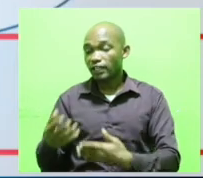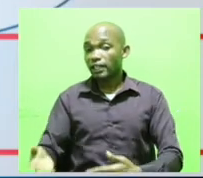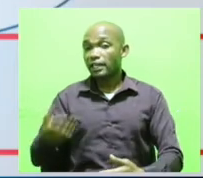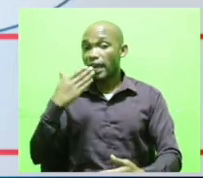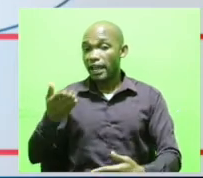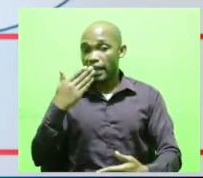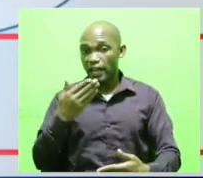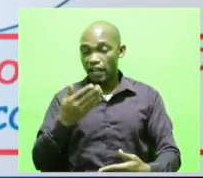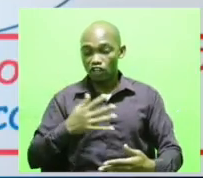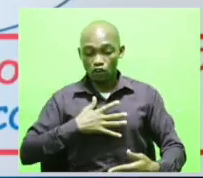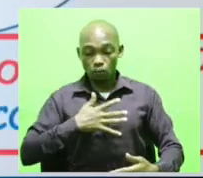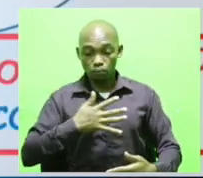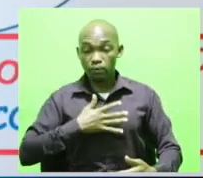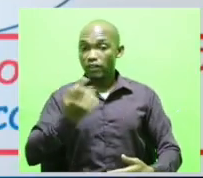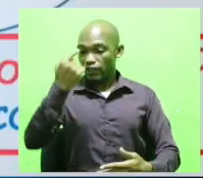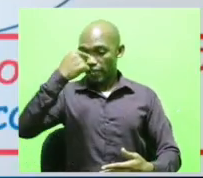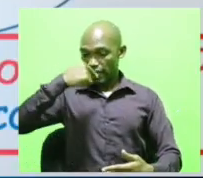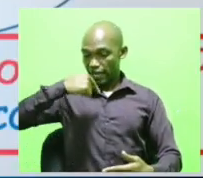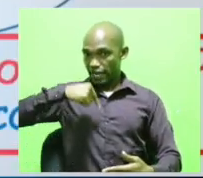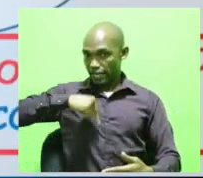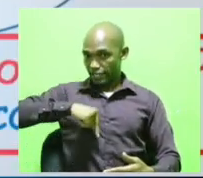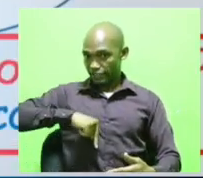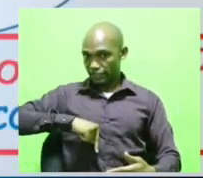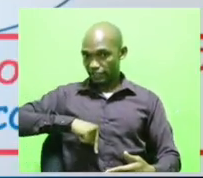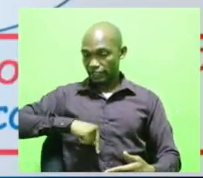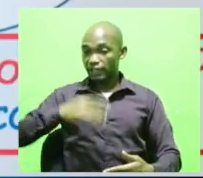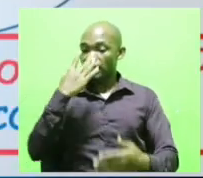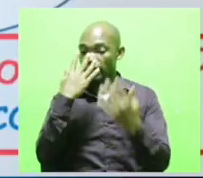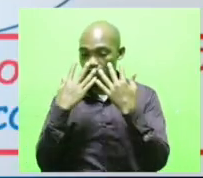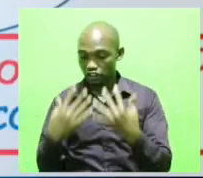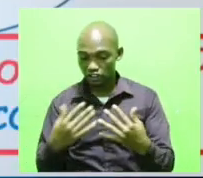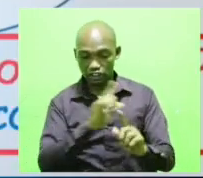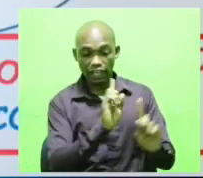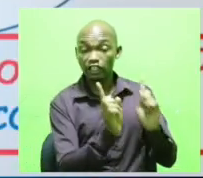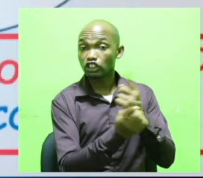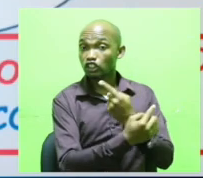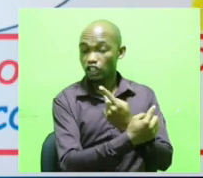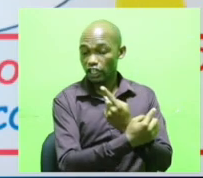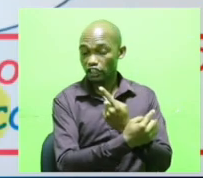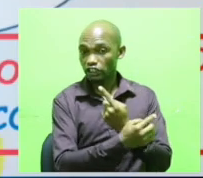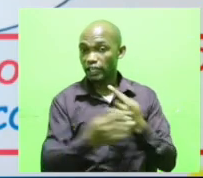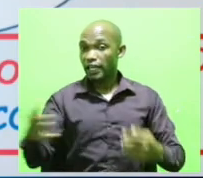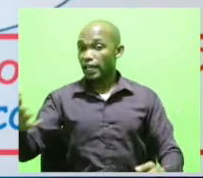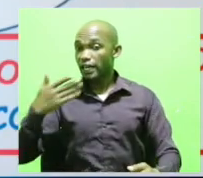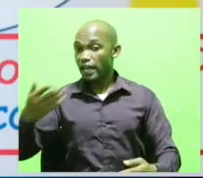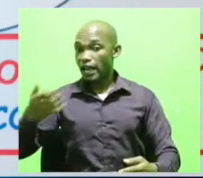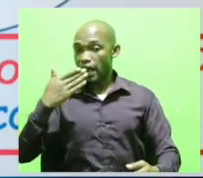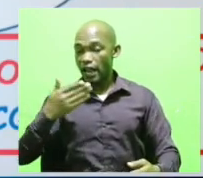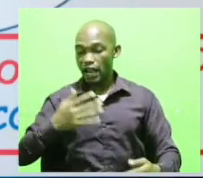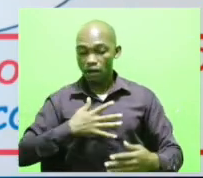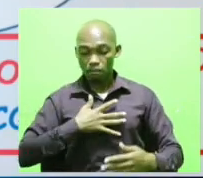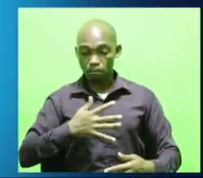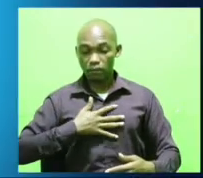The gas exchange takes place and the air is breathed out again. For that reason, the composition